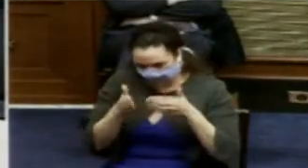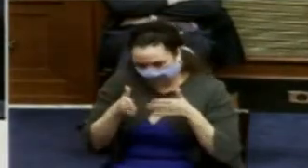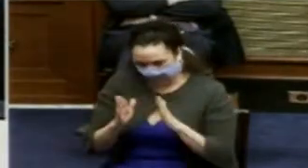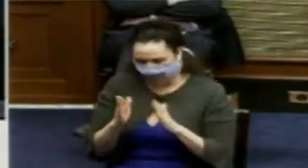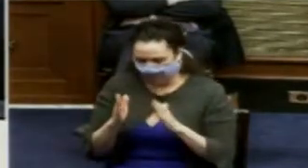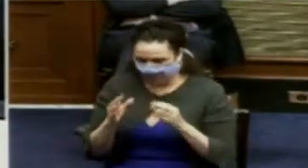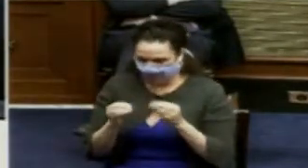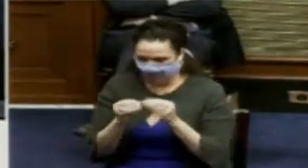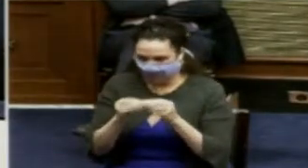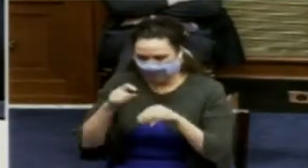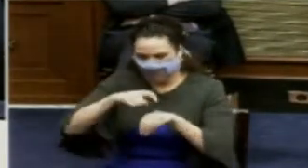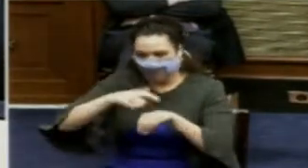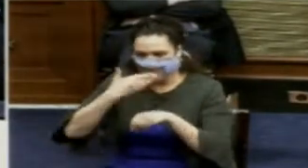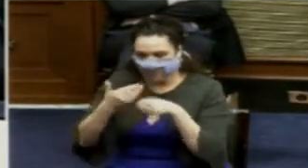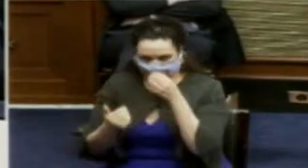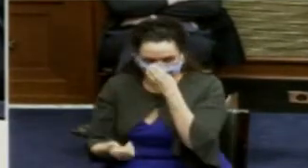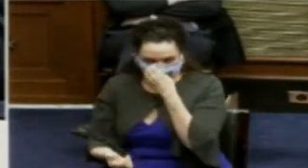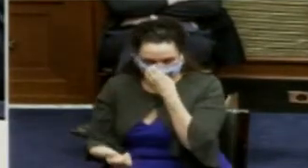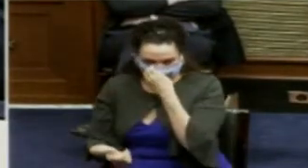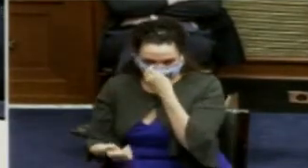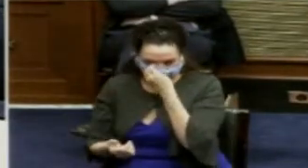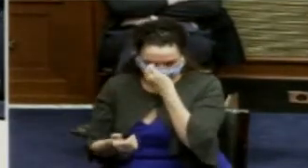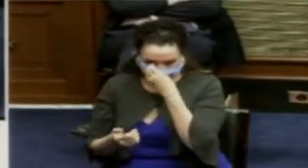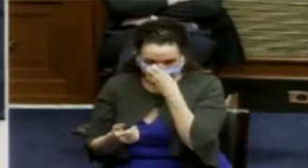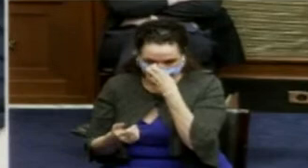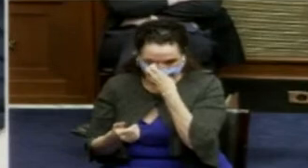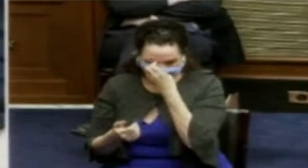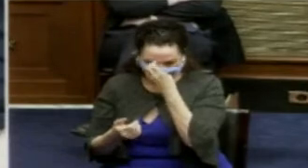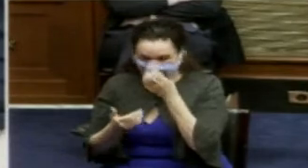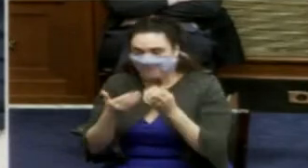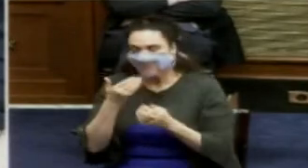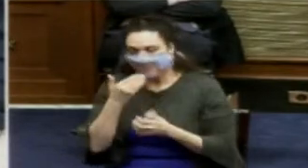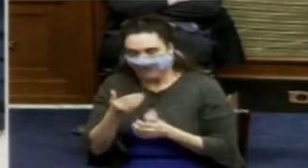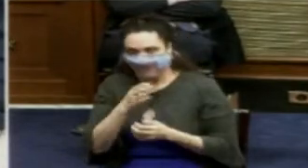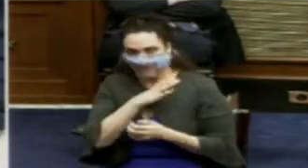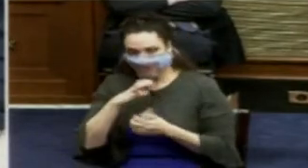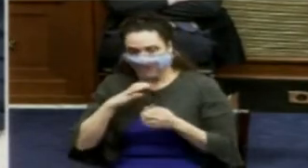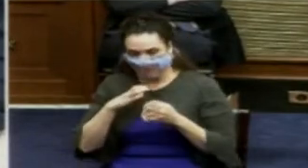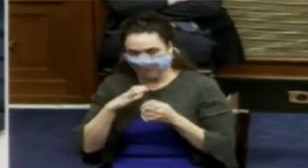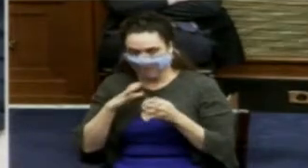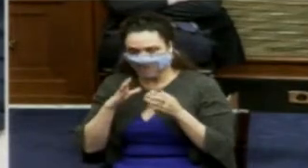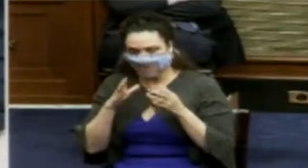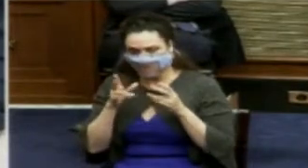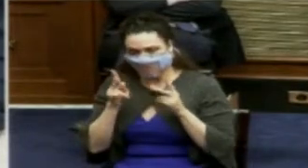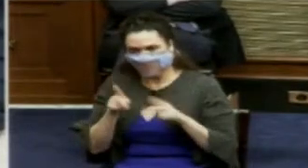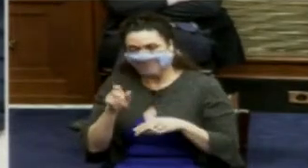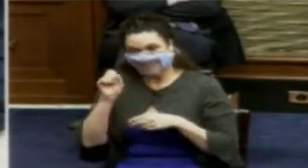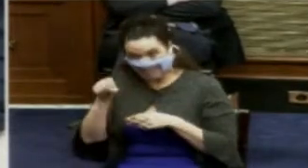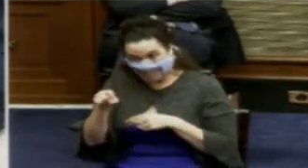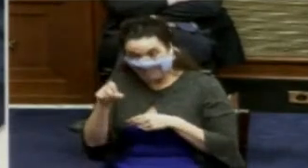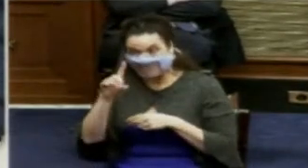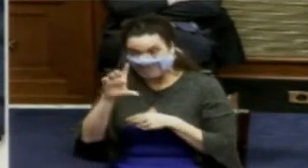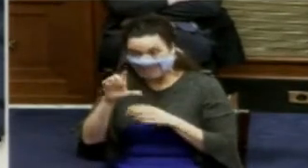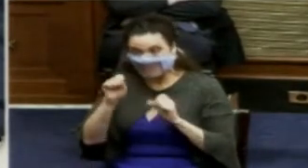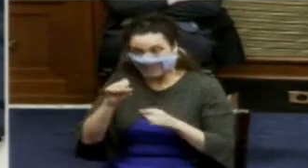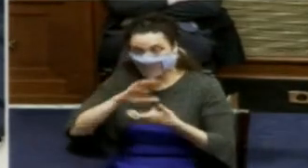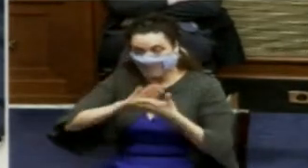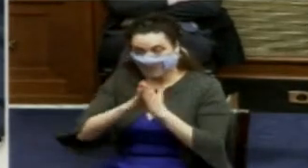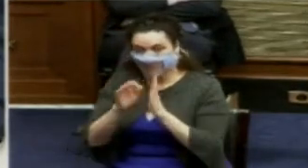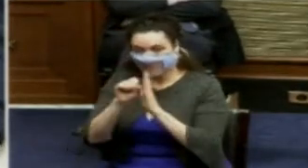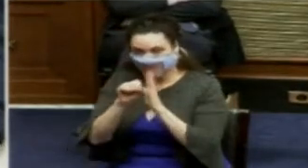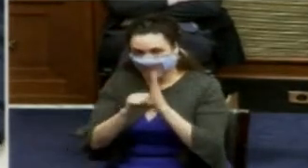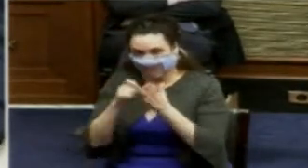Mr. Smith. Thank you, Congressman. Yes, there is a pathway to DC statehood, and it's through the Article